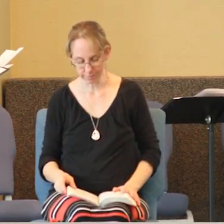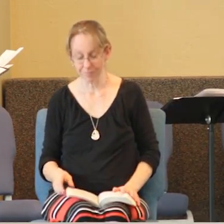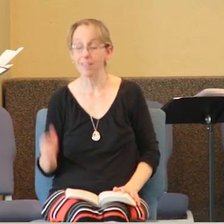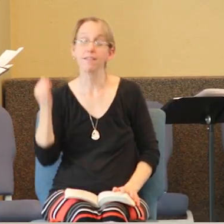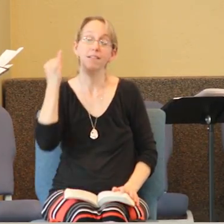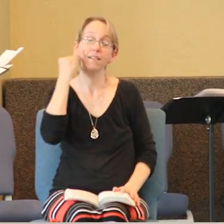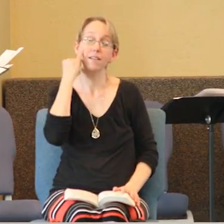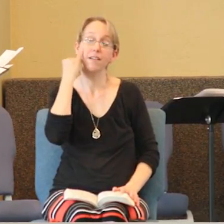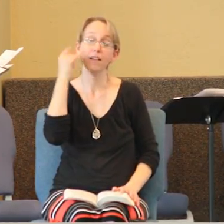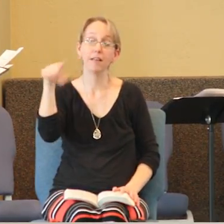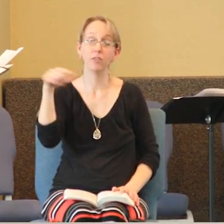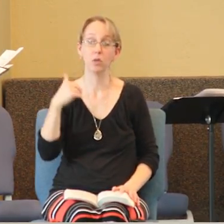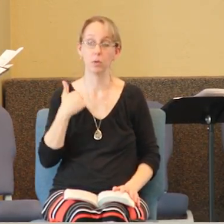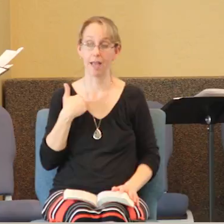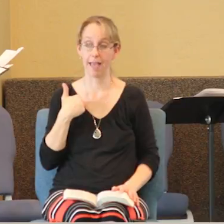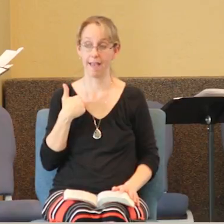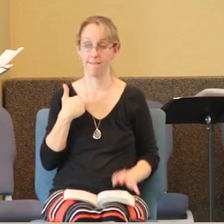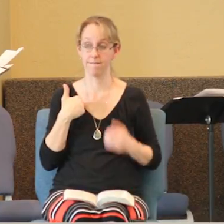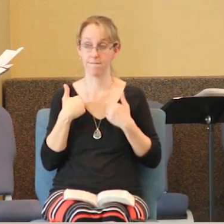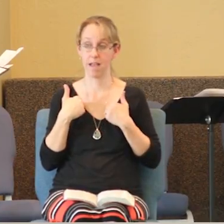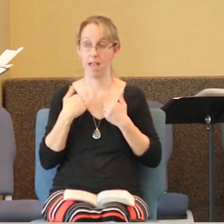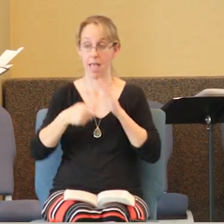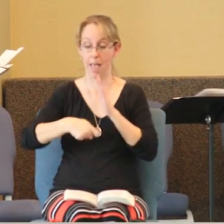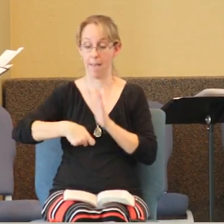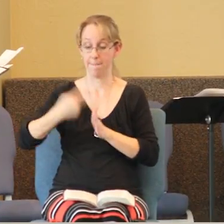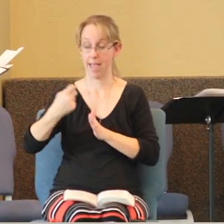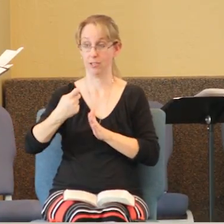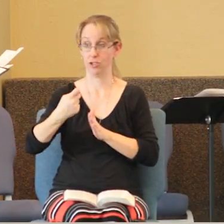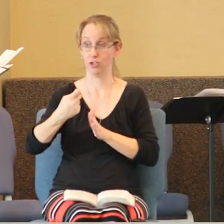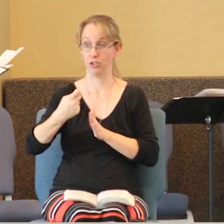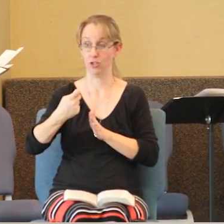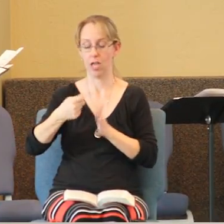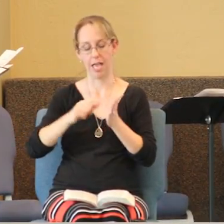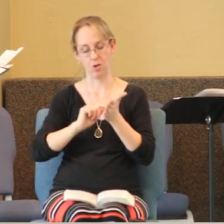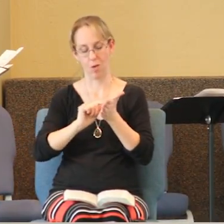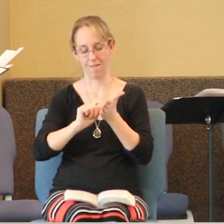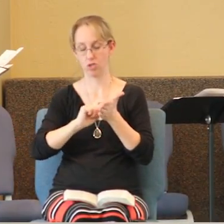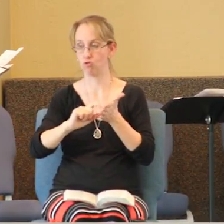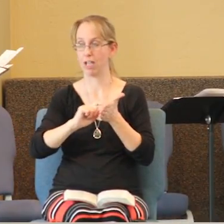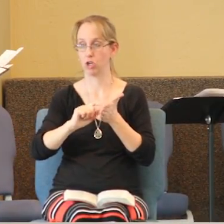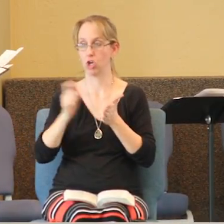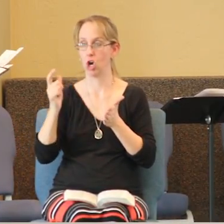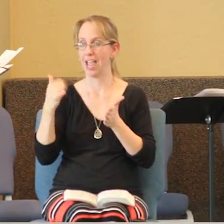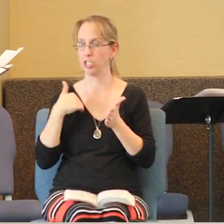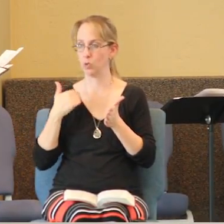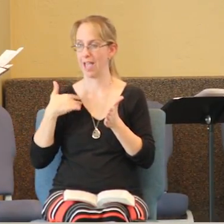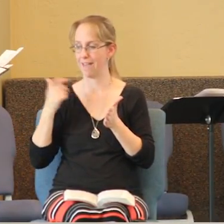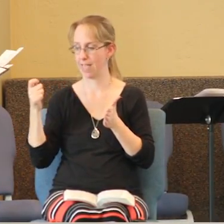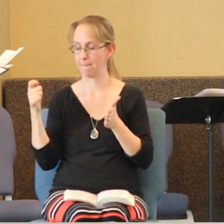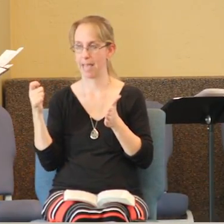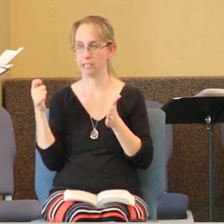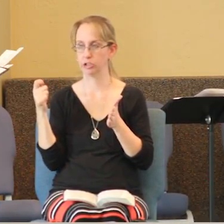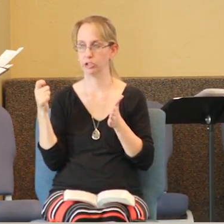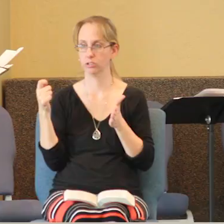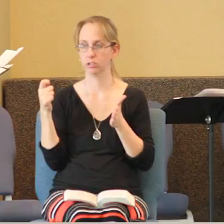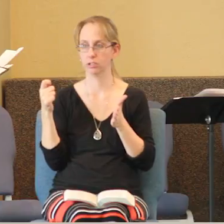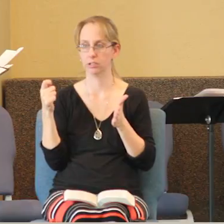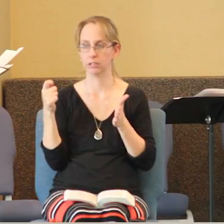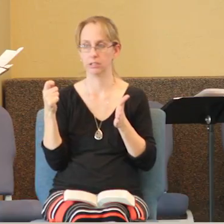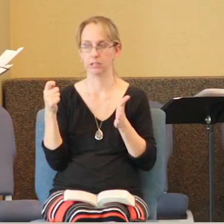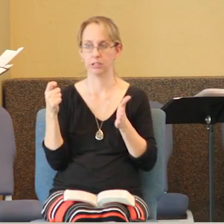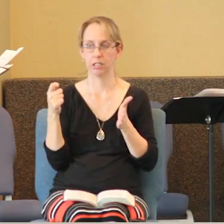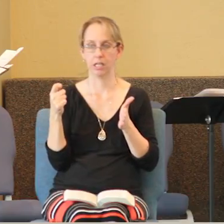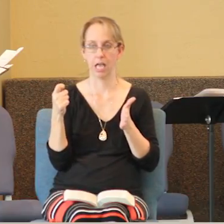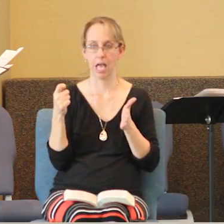If you've got a match and you've got a striker, and you walk around with that match, and you